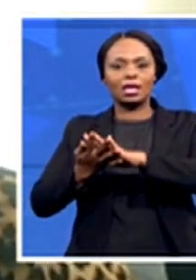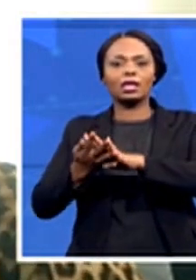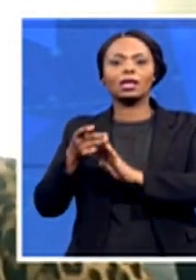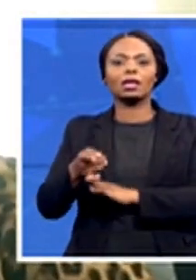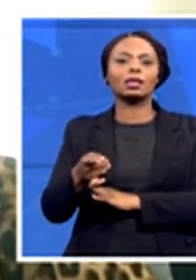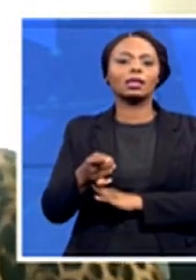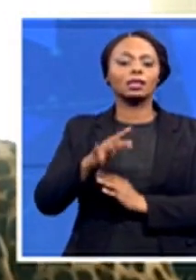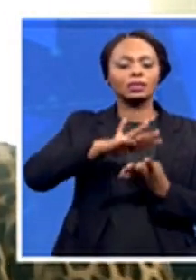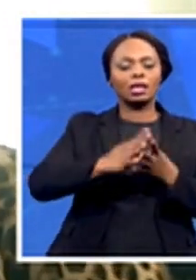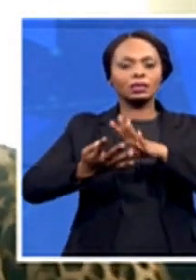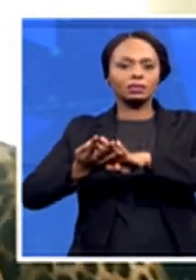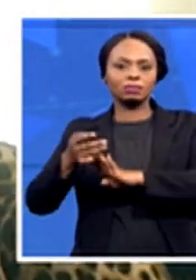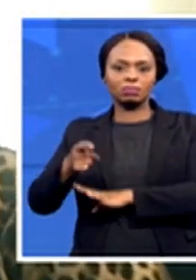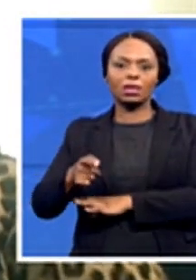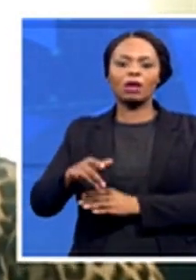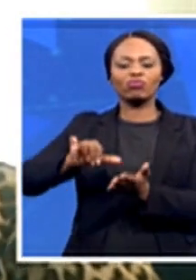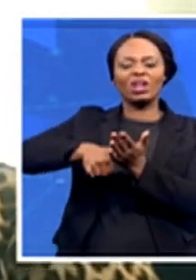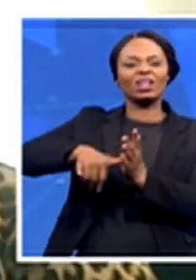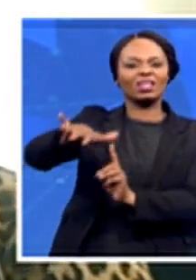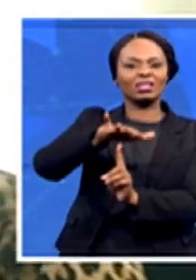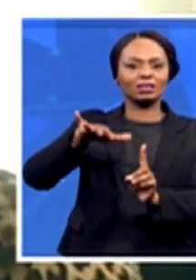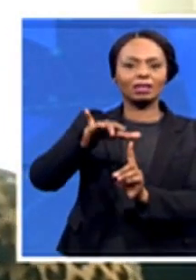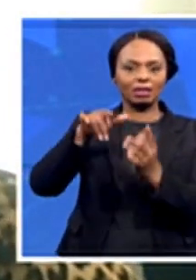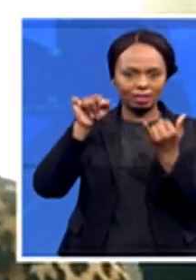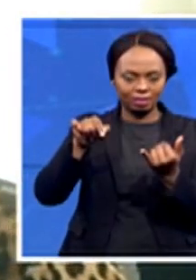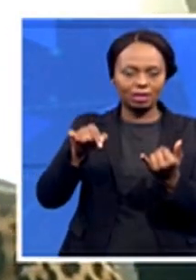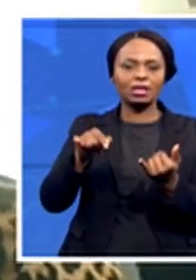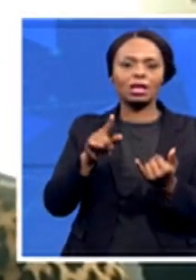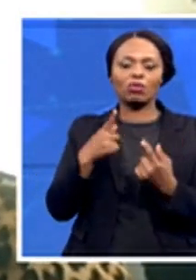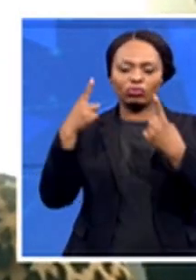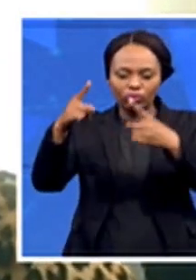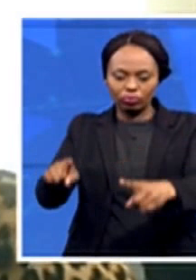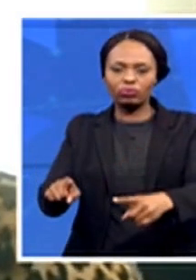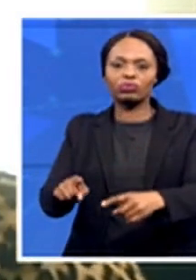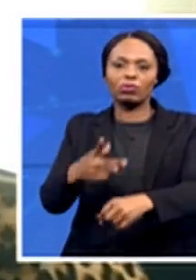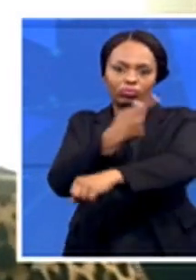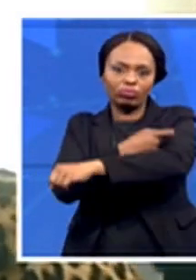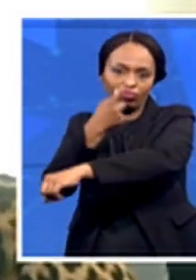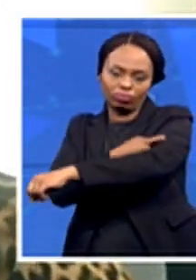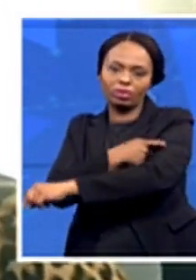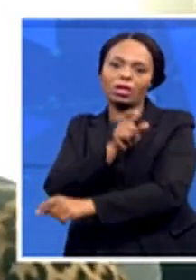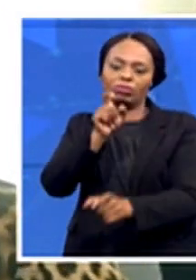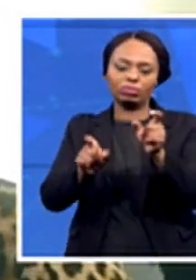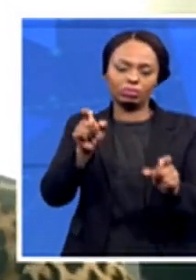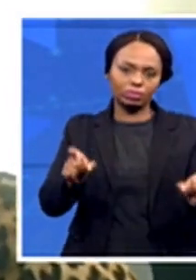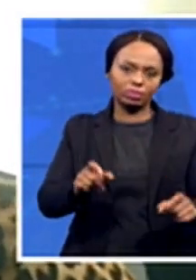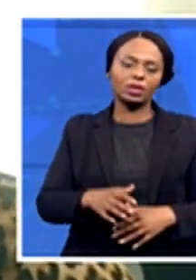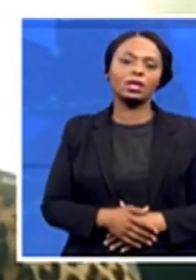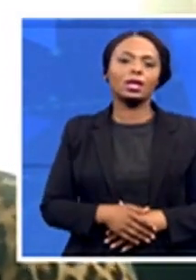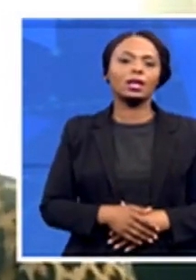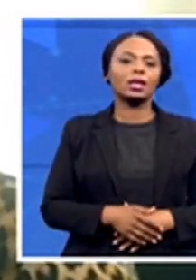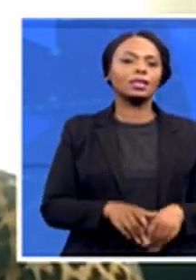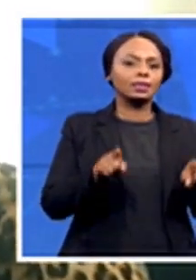there's many people that get to one point there to get their pay, and also in the entire province we want to